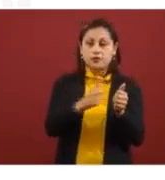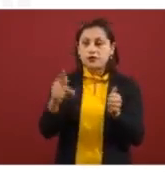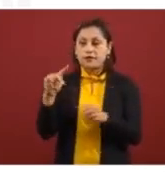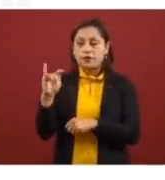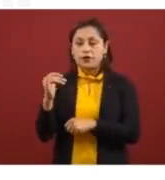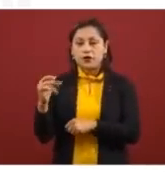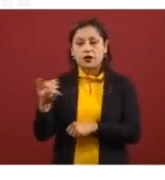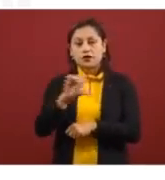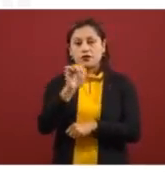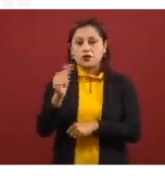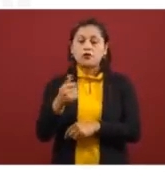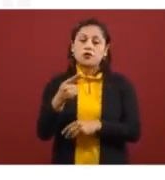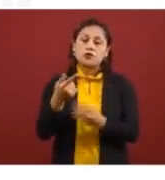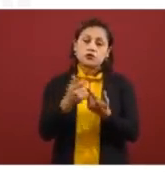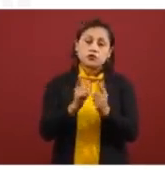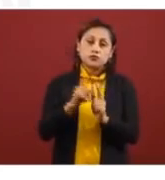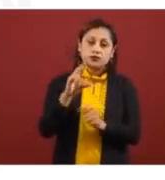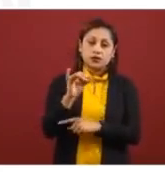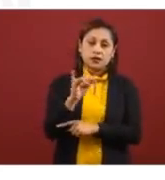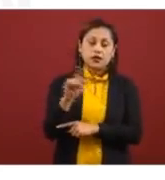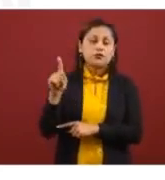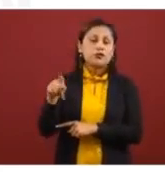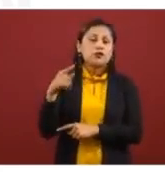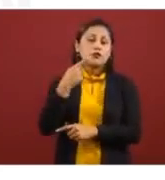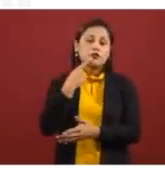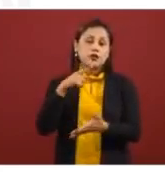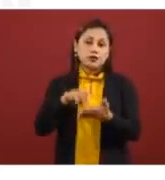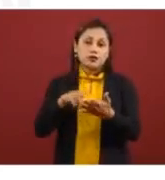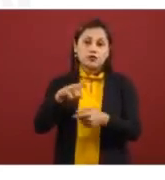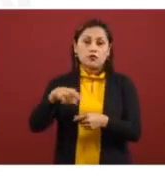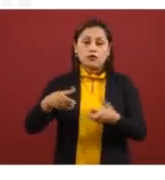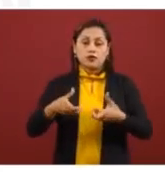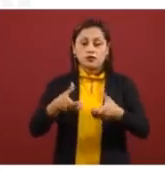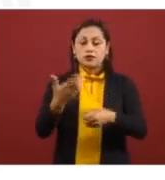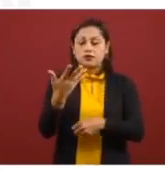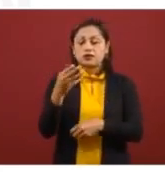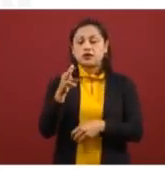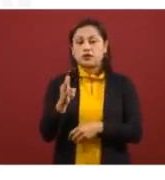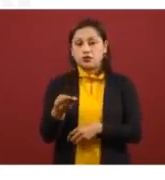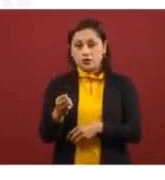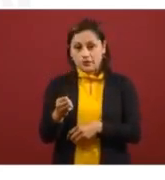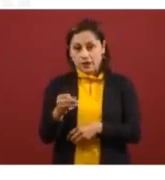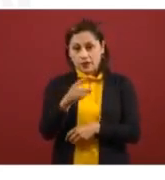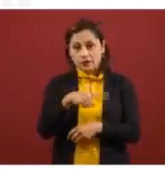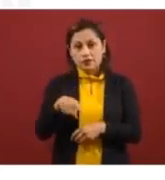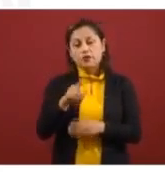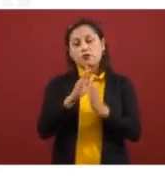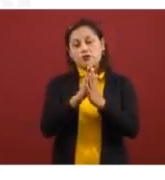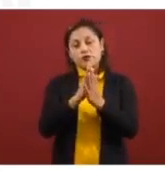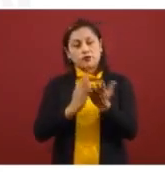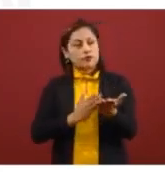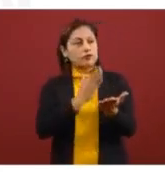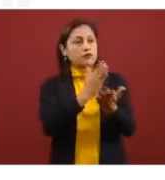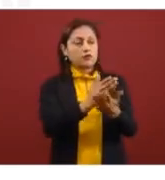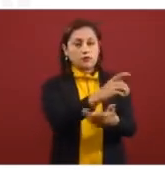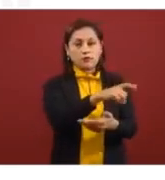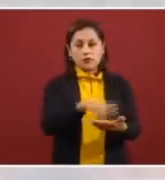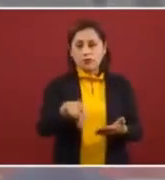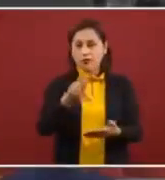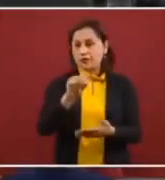without irregularities is 195, and verified